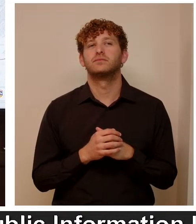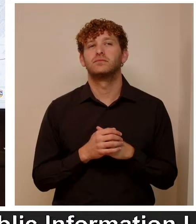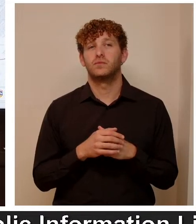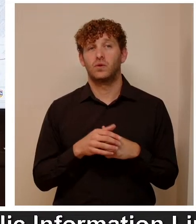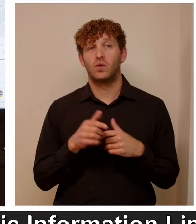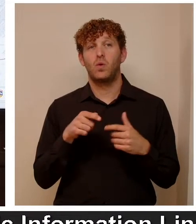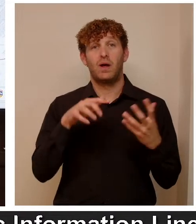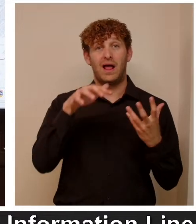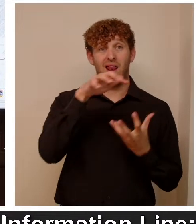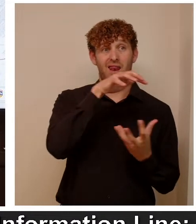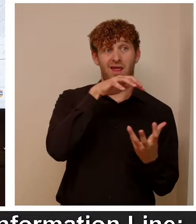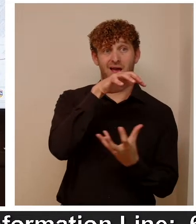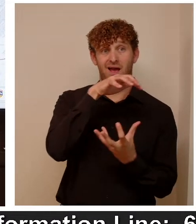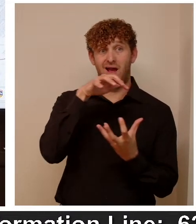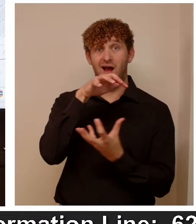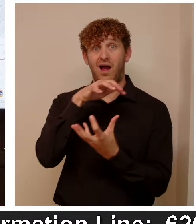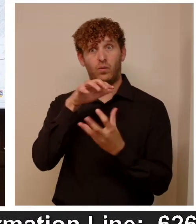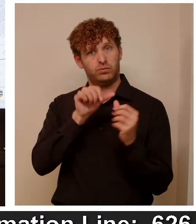the weekend.